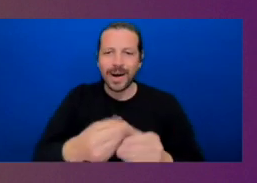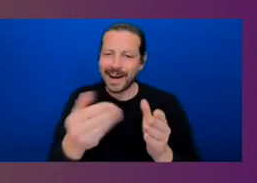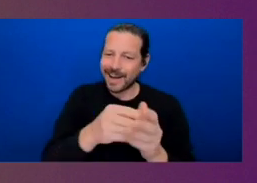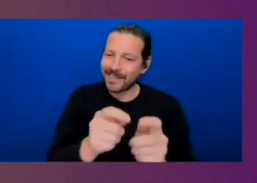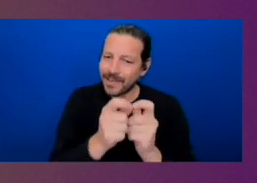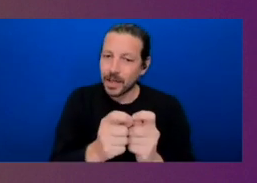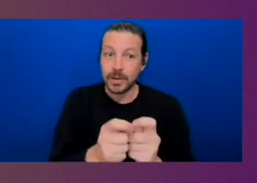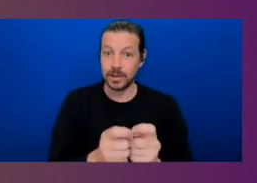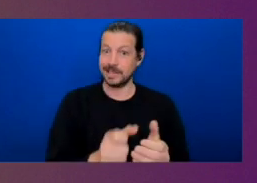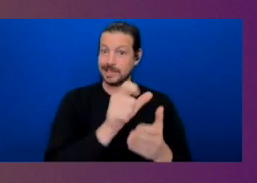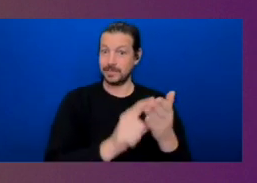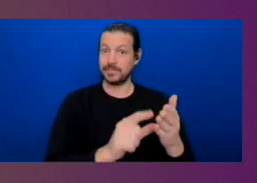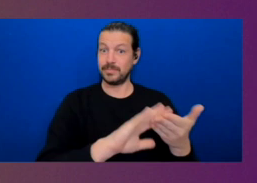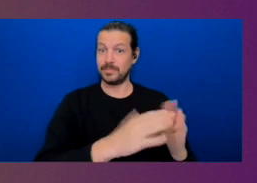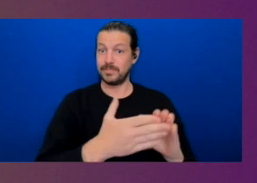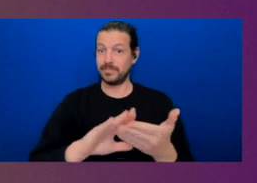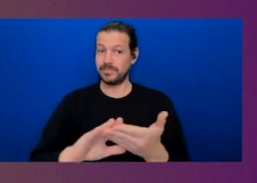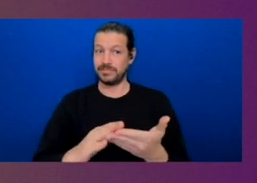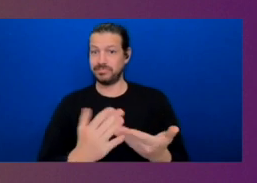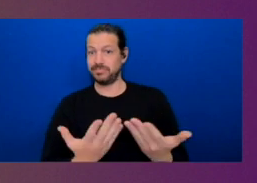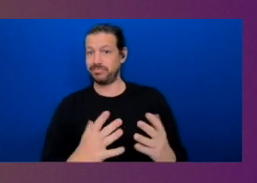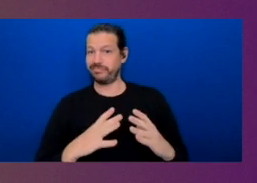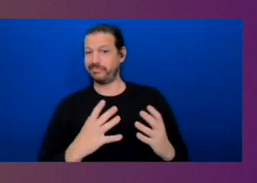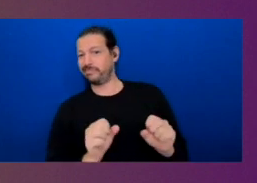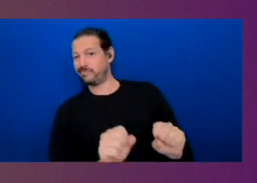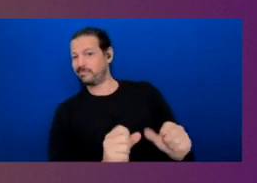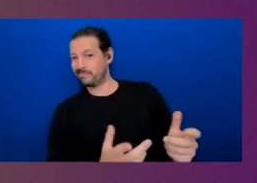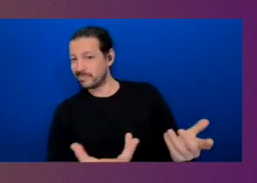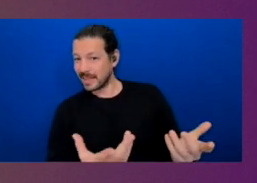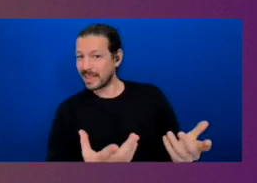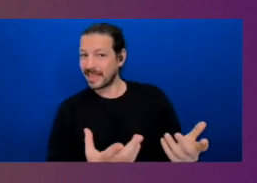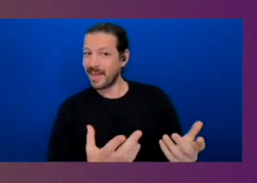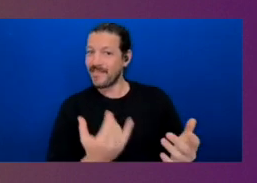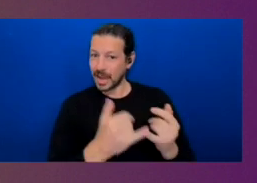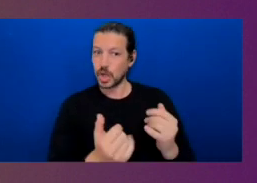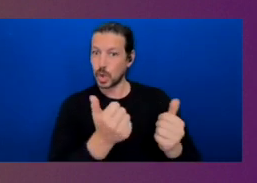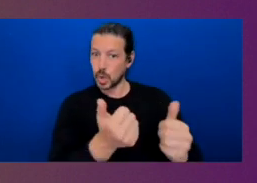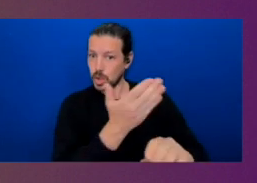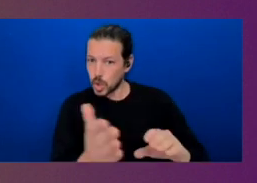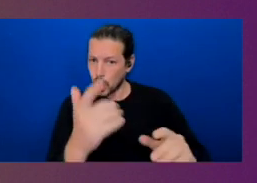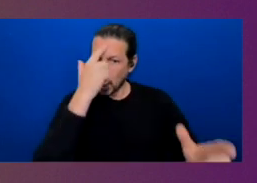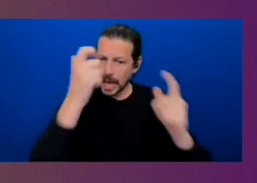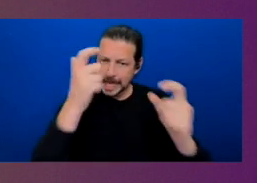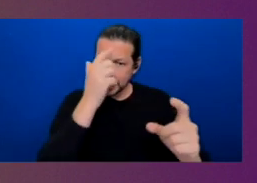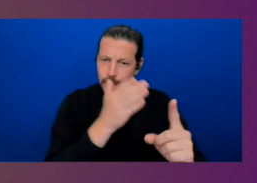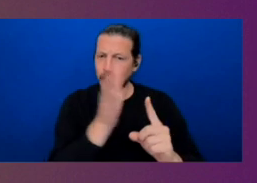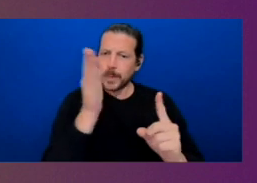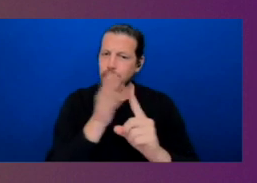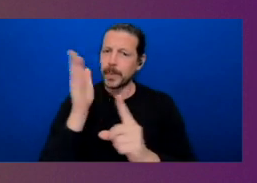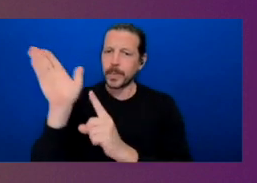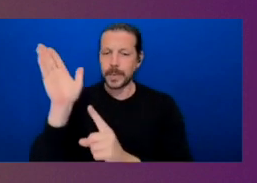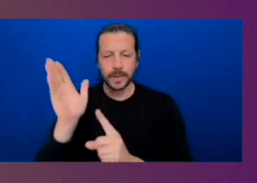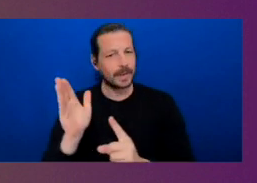disability community, by the nature of mismatch in the world, is incredibly innovative and creative, and as we were talking about,